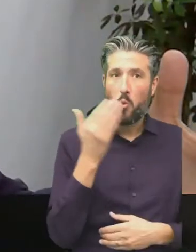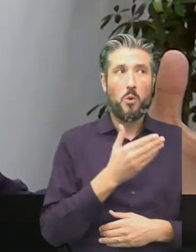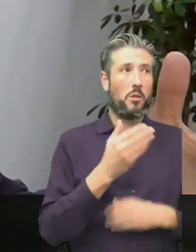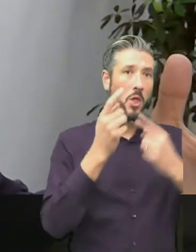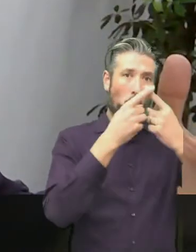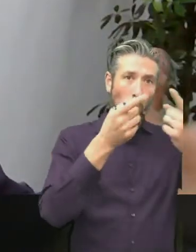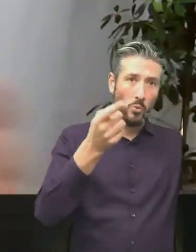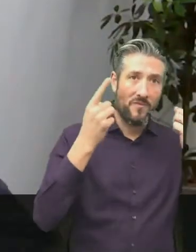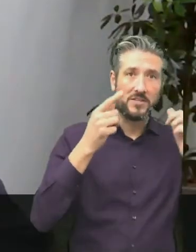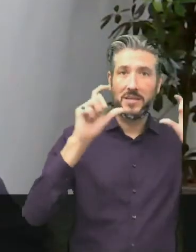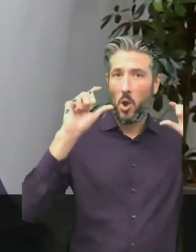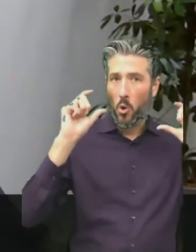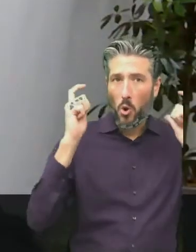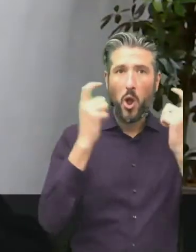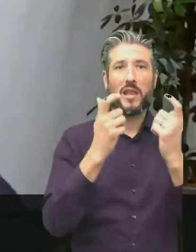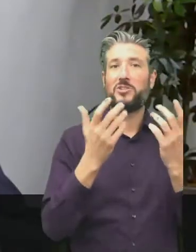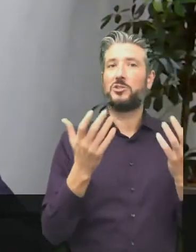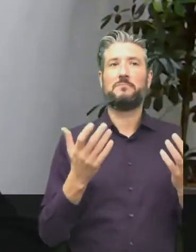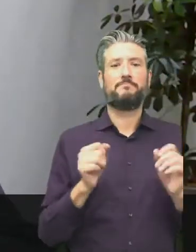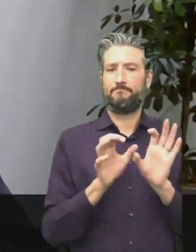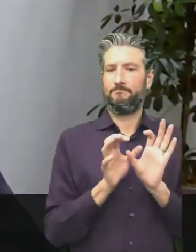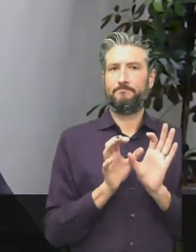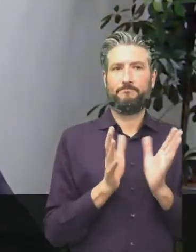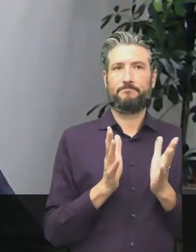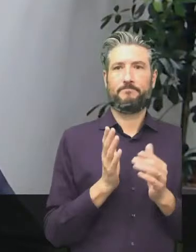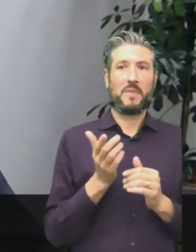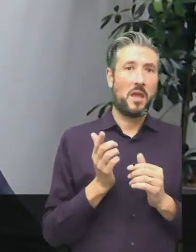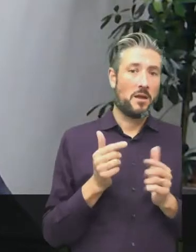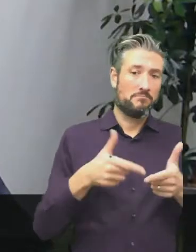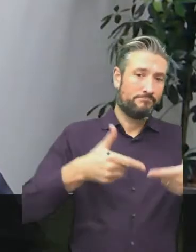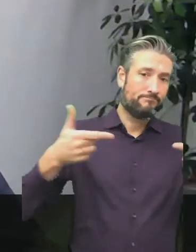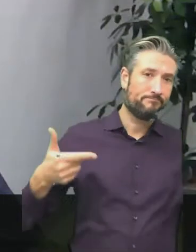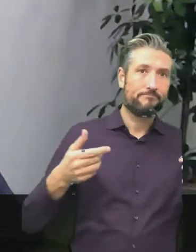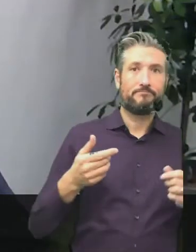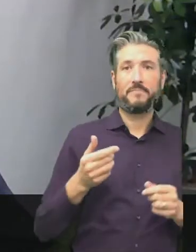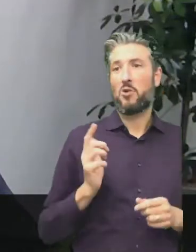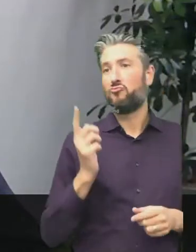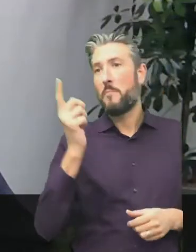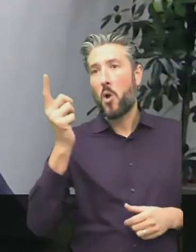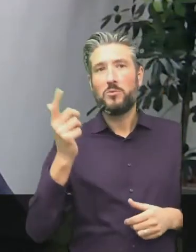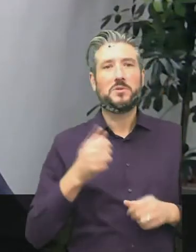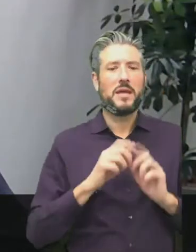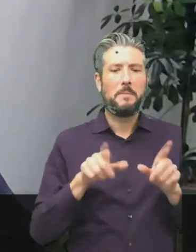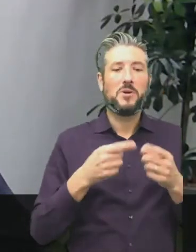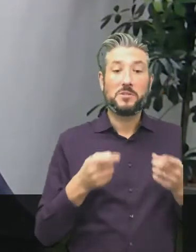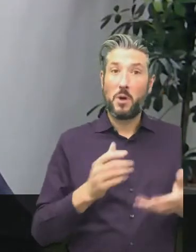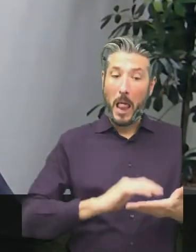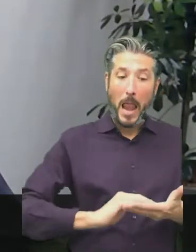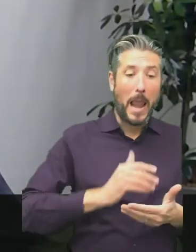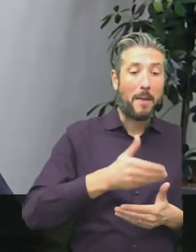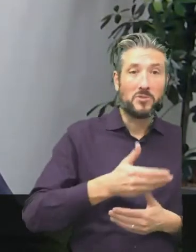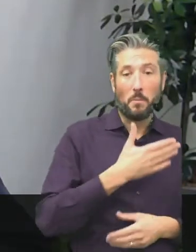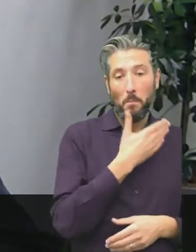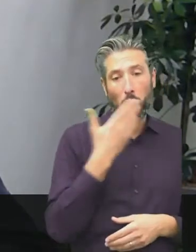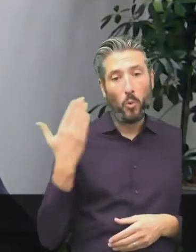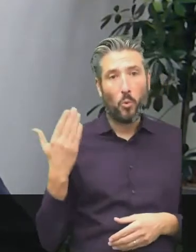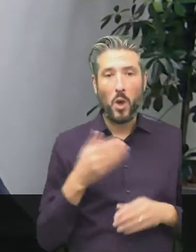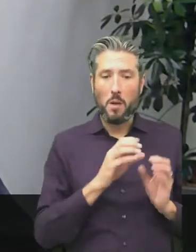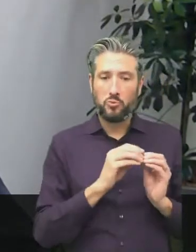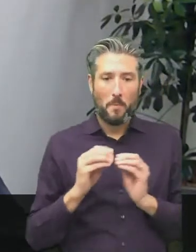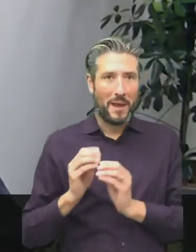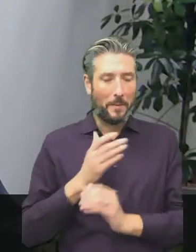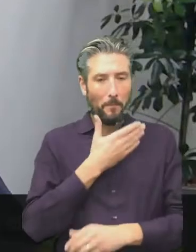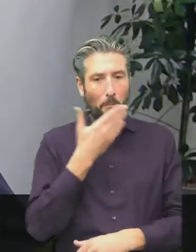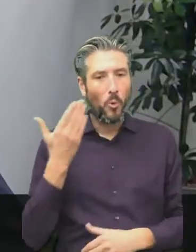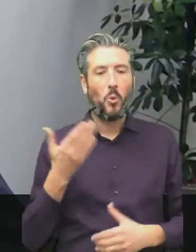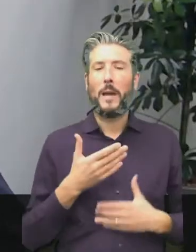to a laptop or good quality broadband to connect with their teacher or their